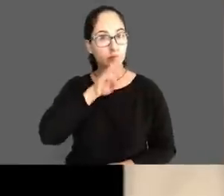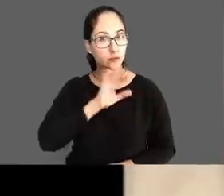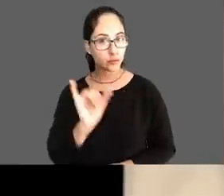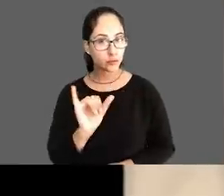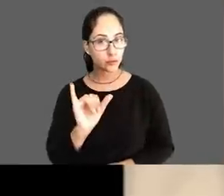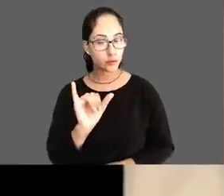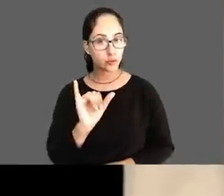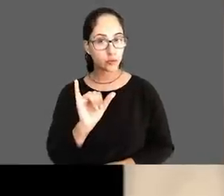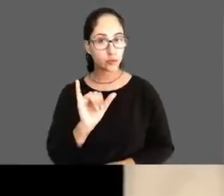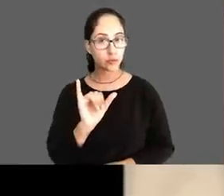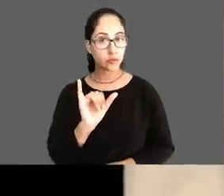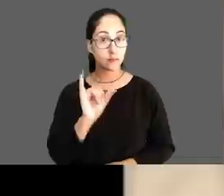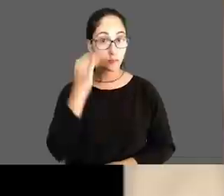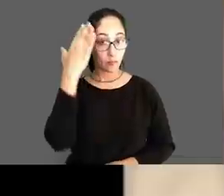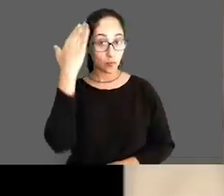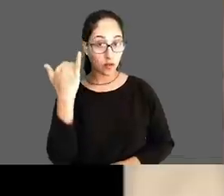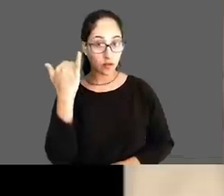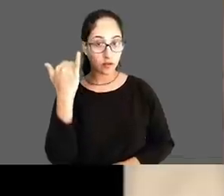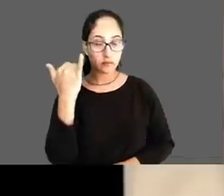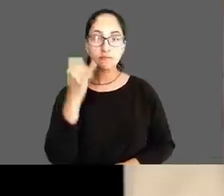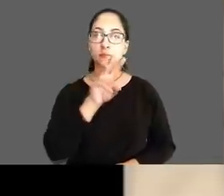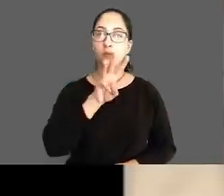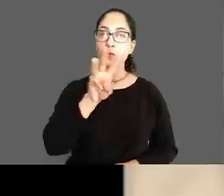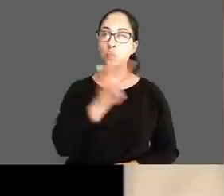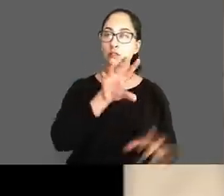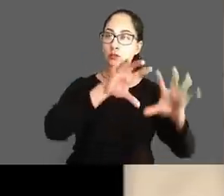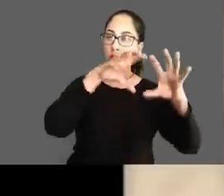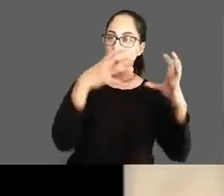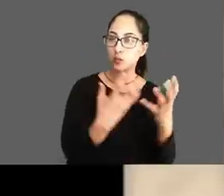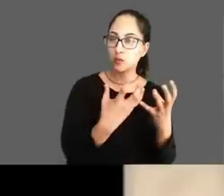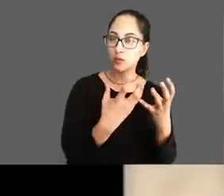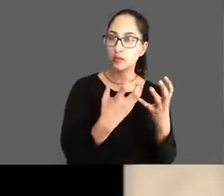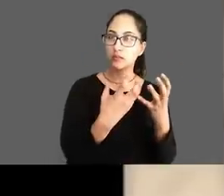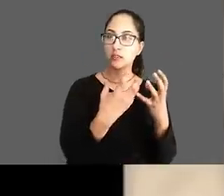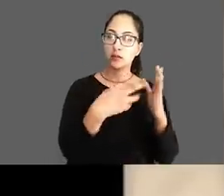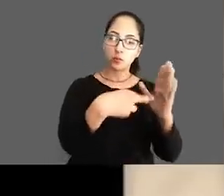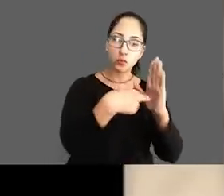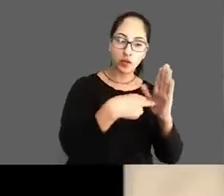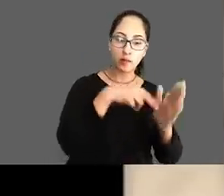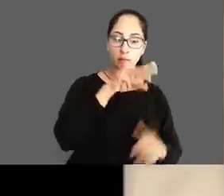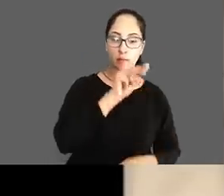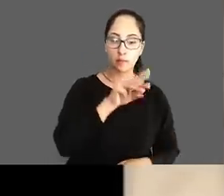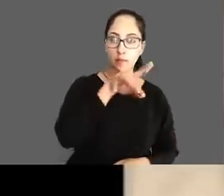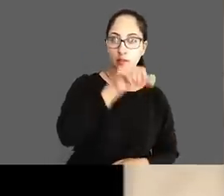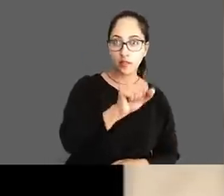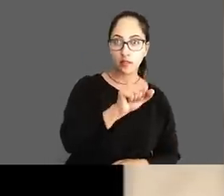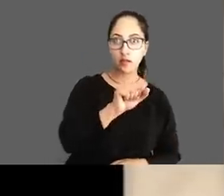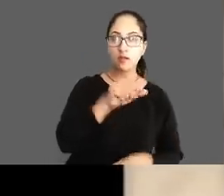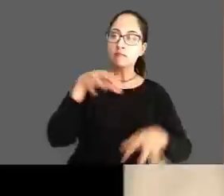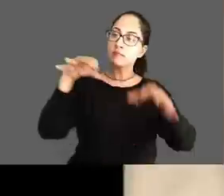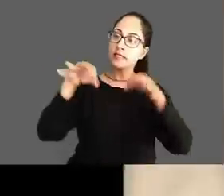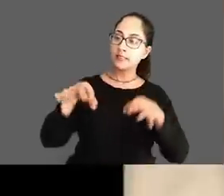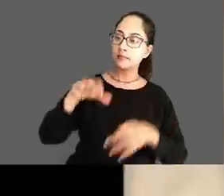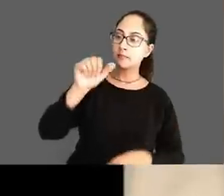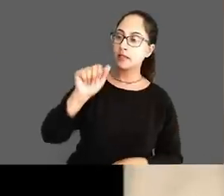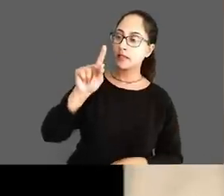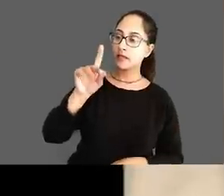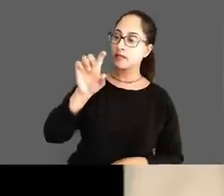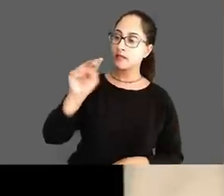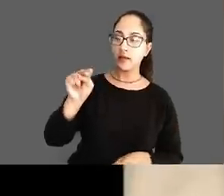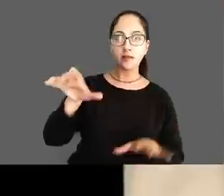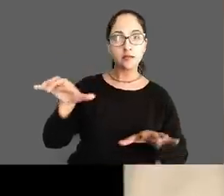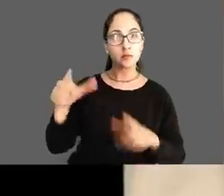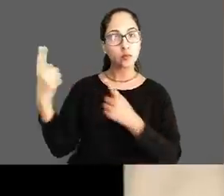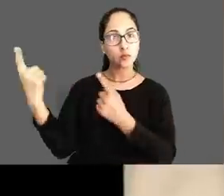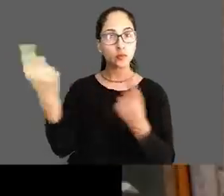representatives of the Western world, especially the Western media, try to describe the work of our Aga Khan Development